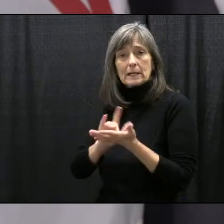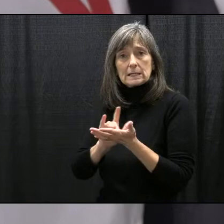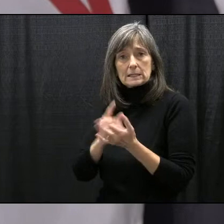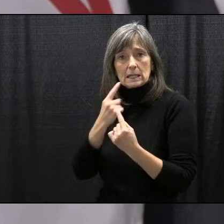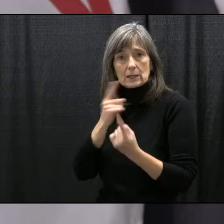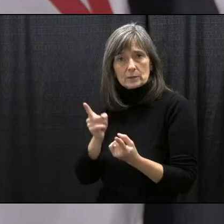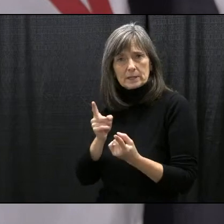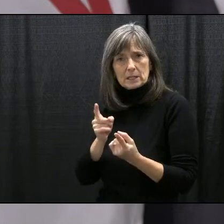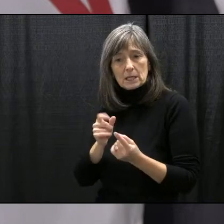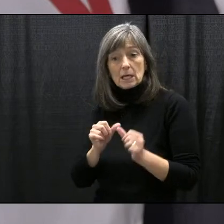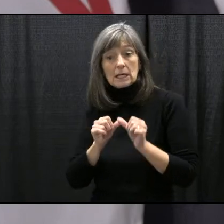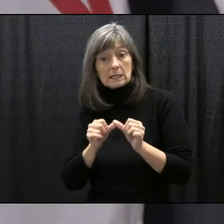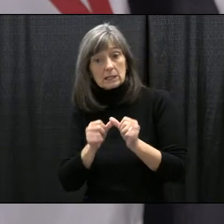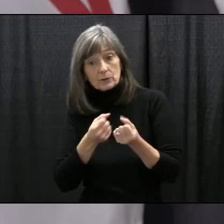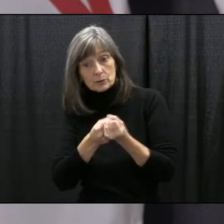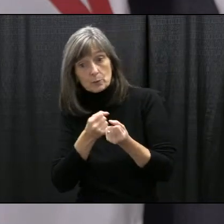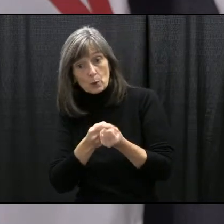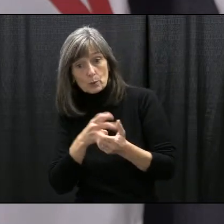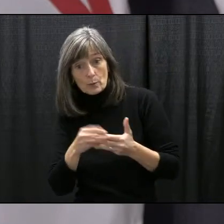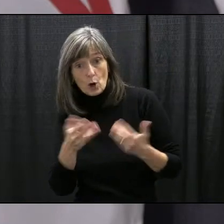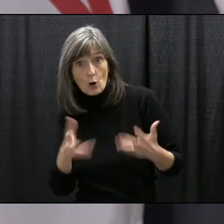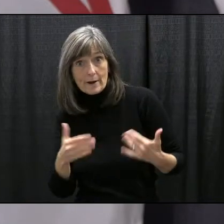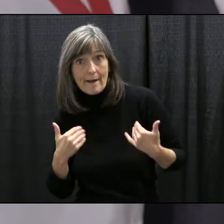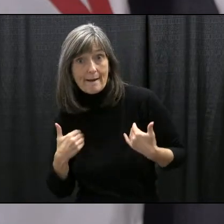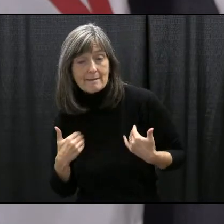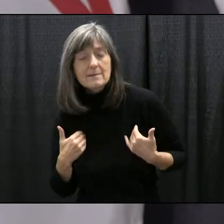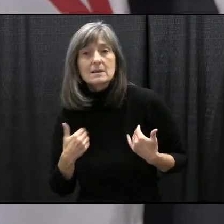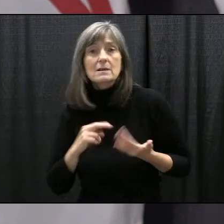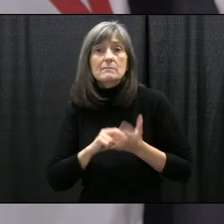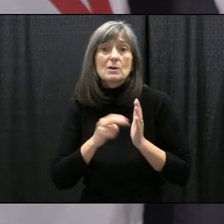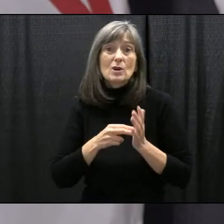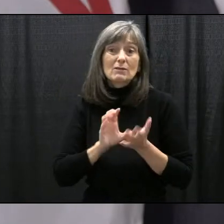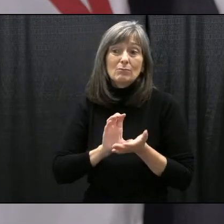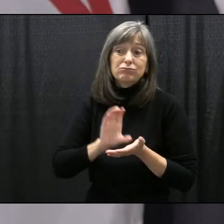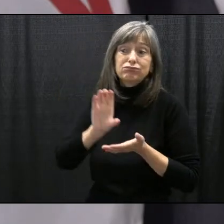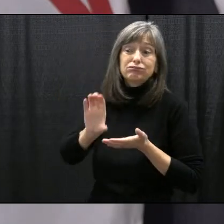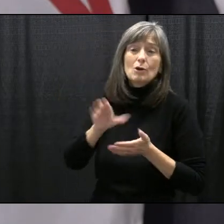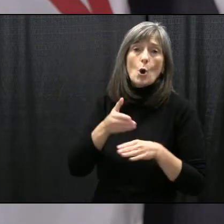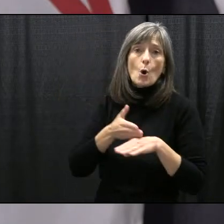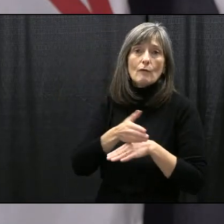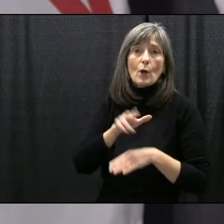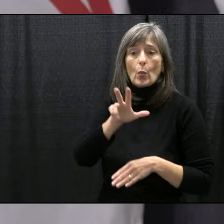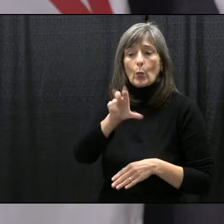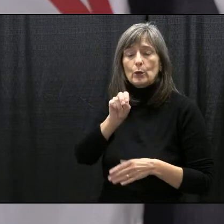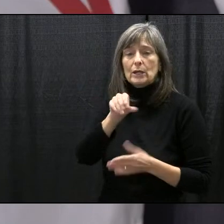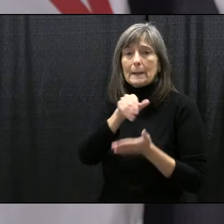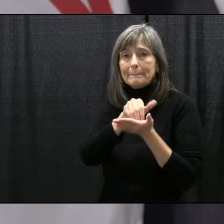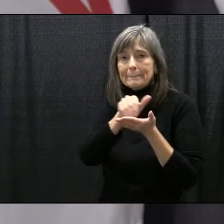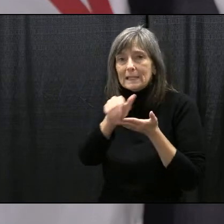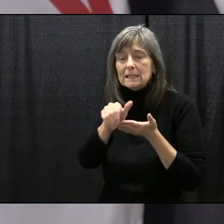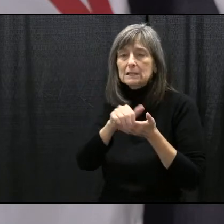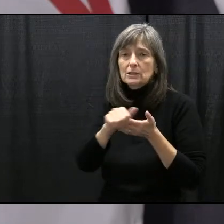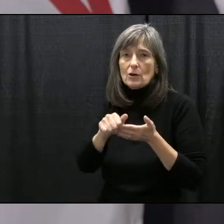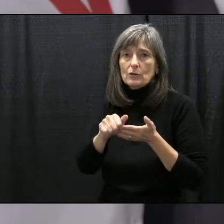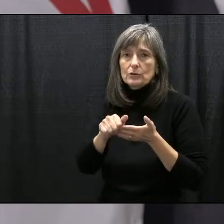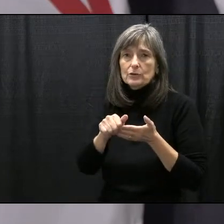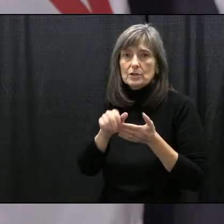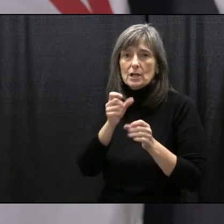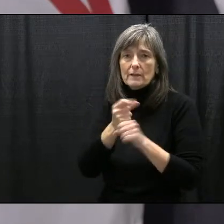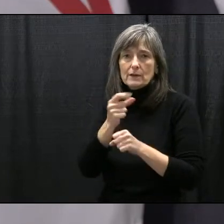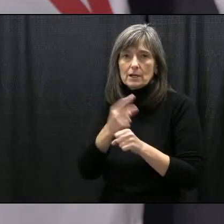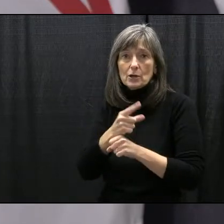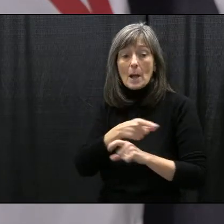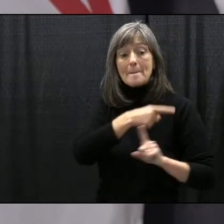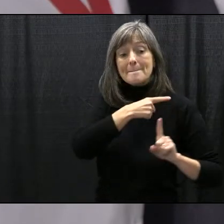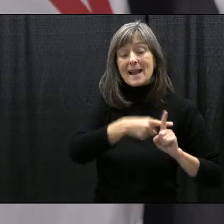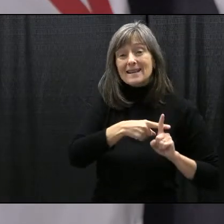continued support for our existing programs, equates to an investment of over $30 million annually, in addition to the